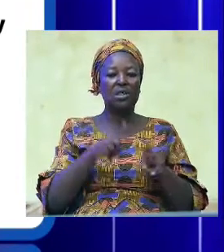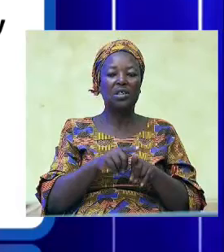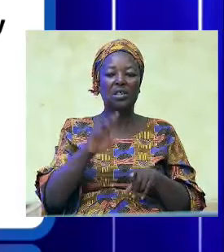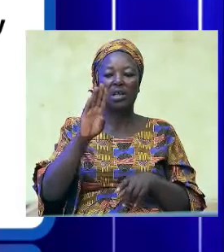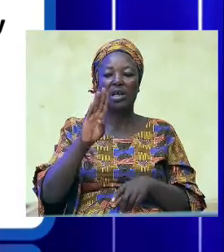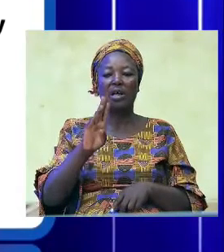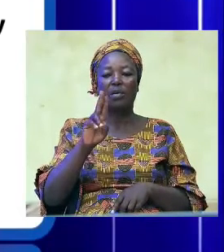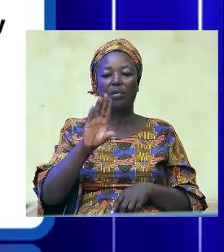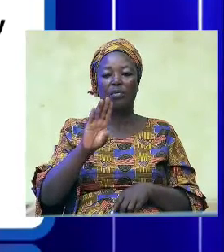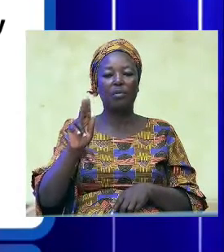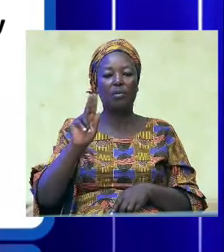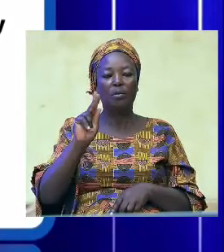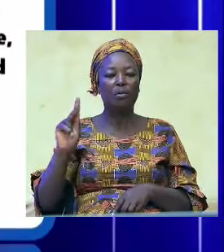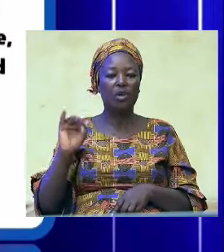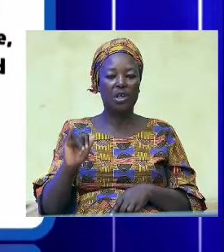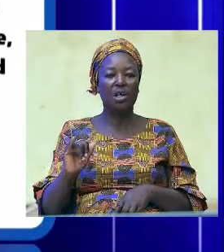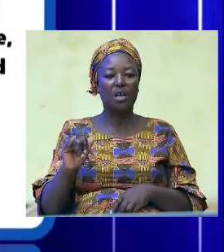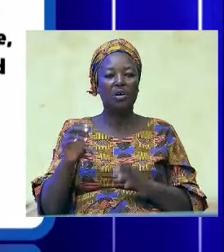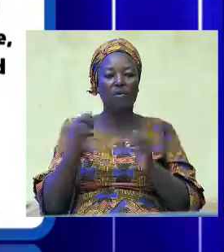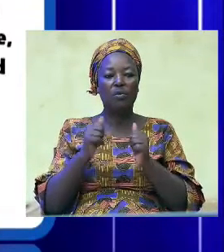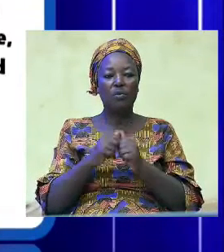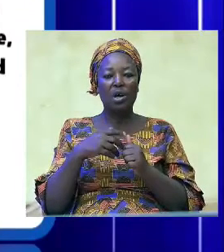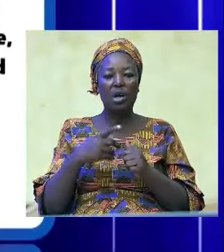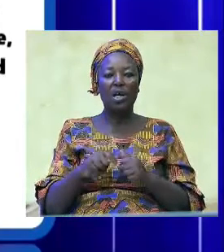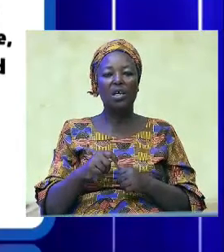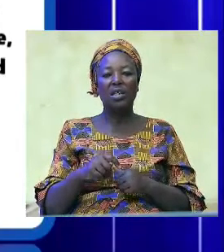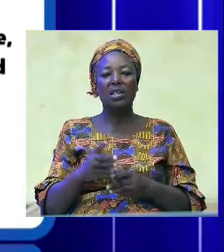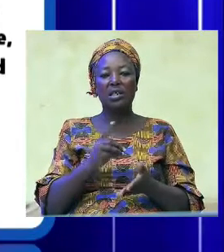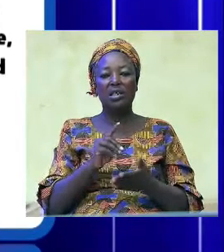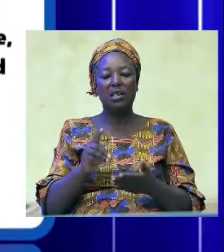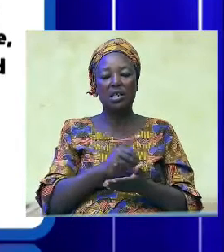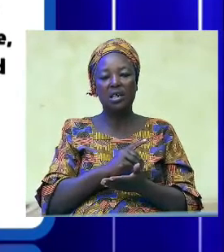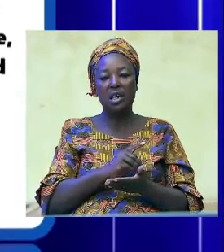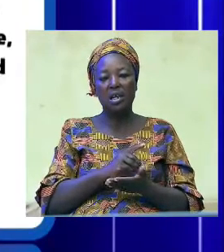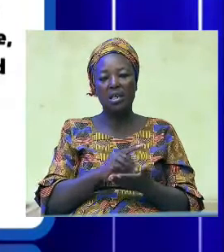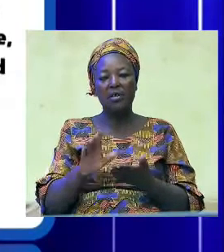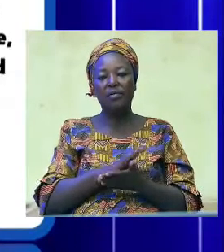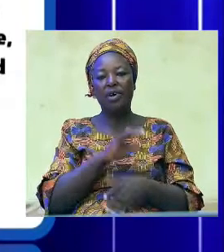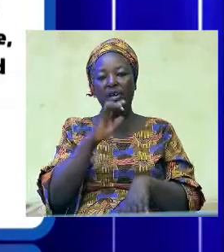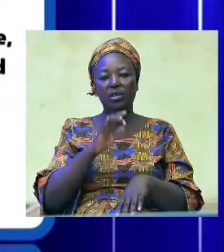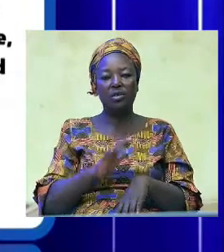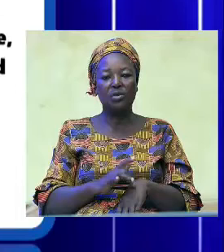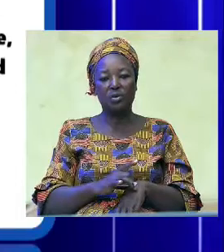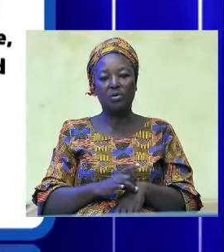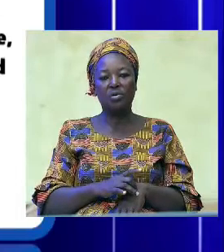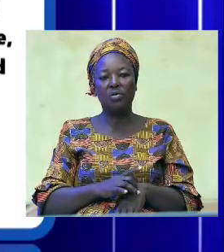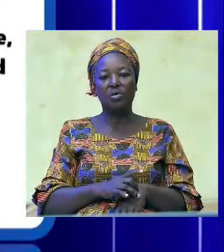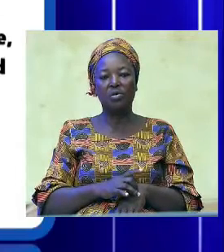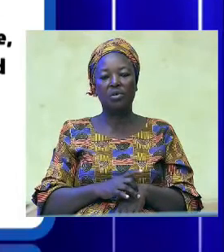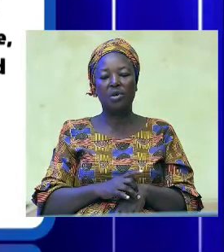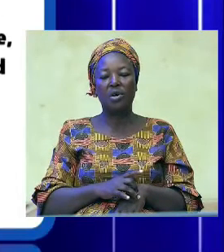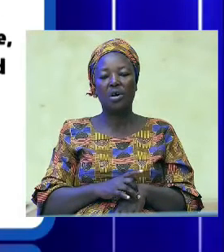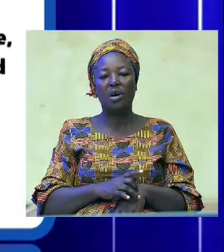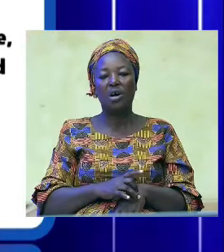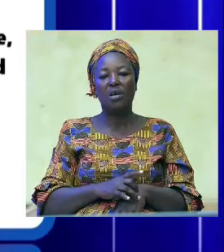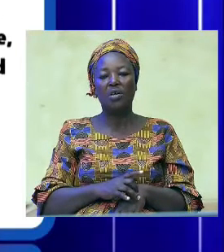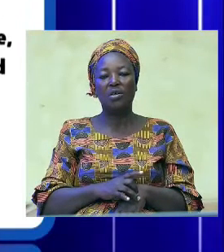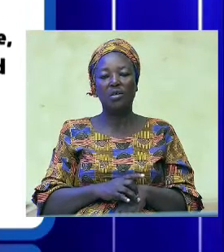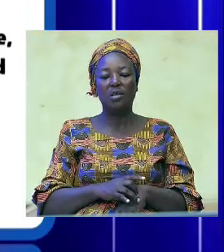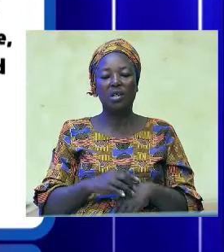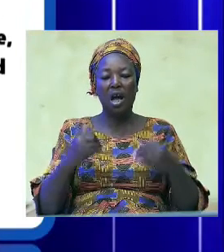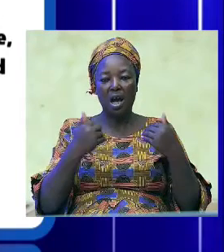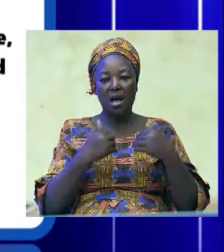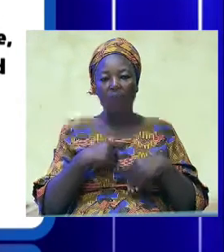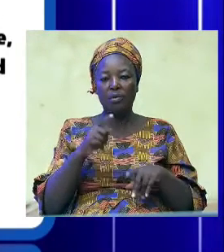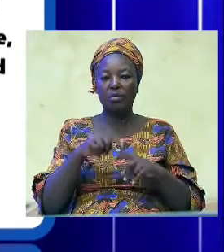is coming from Sister Buki. Divine touch she received happened to touch